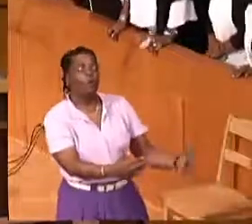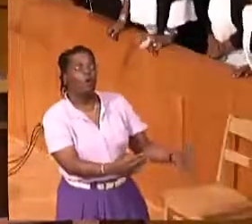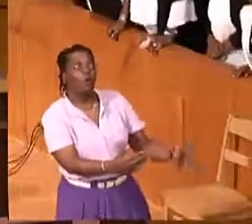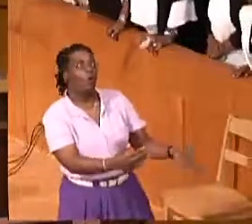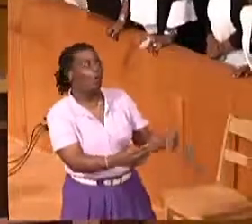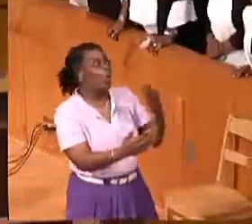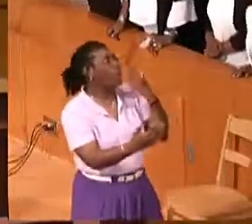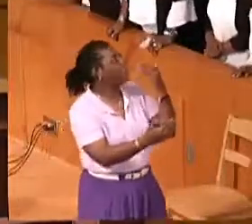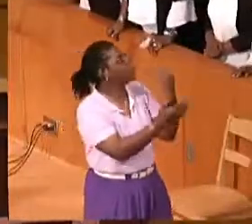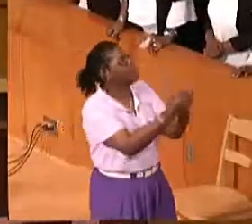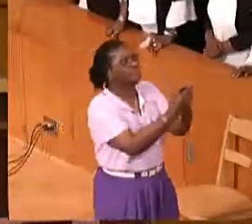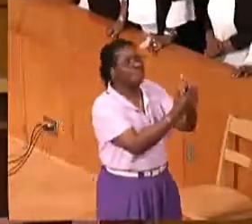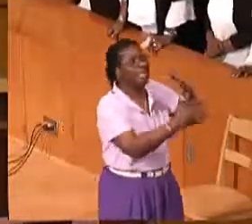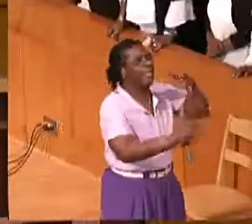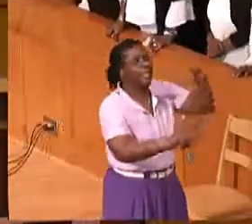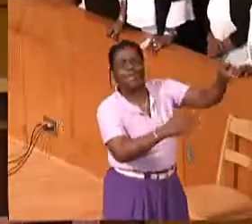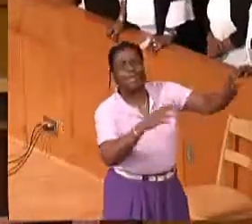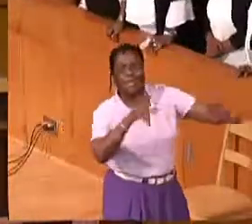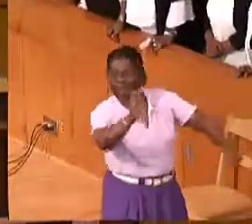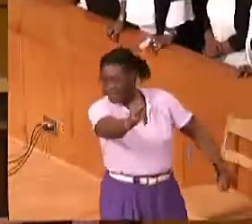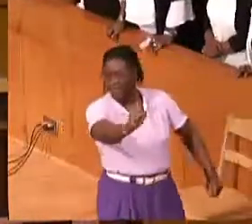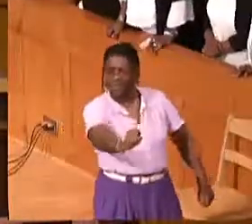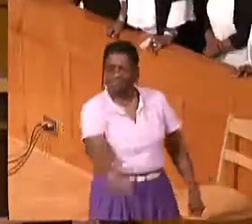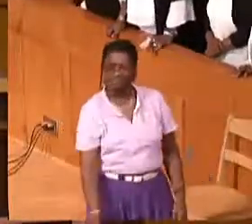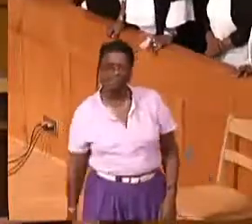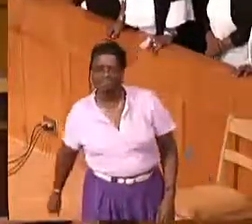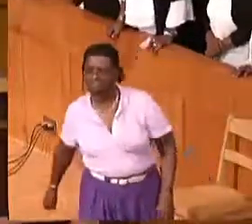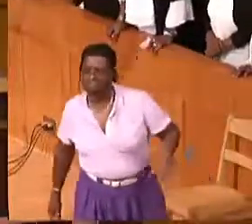say yeah,